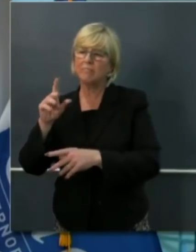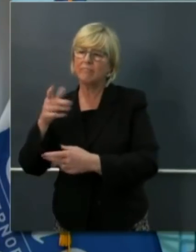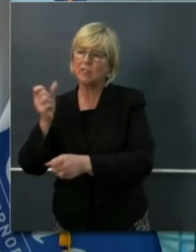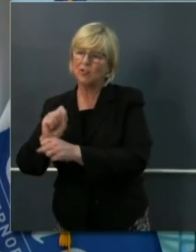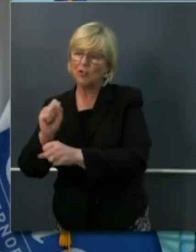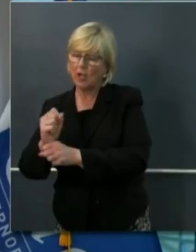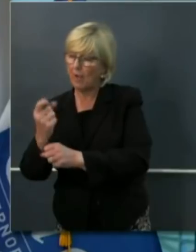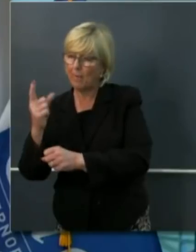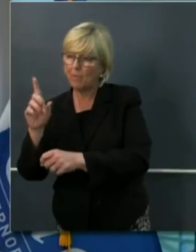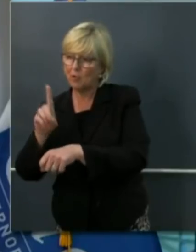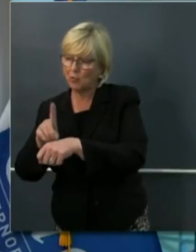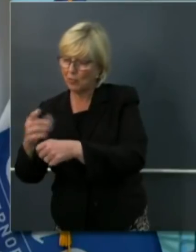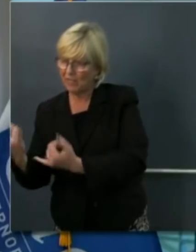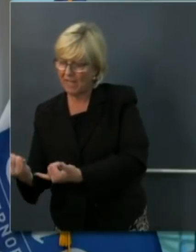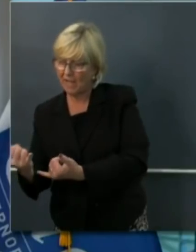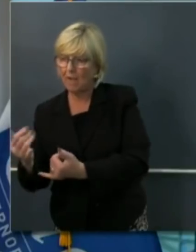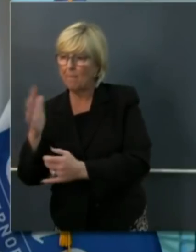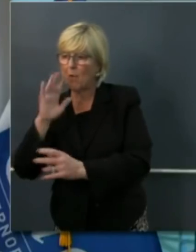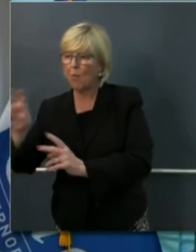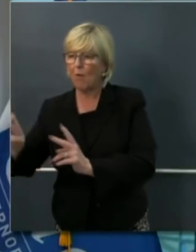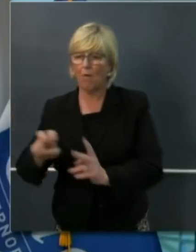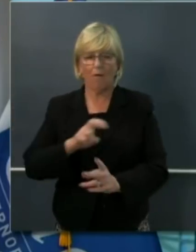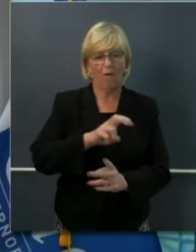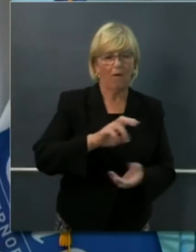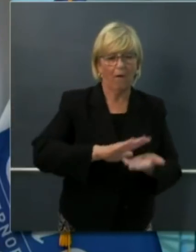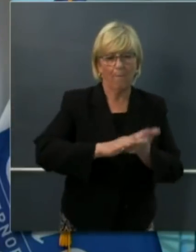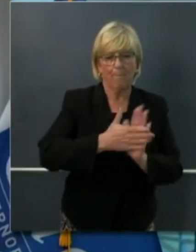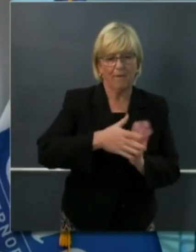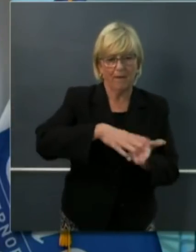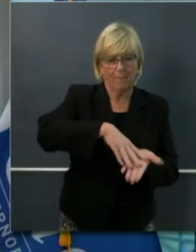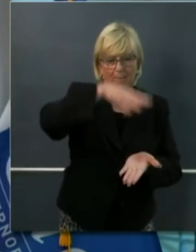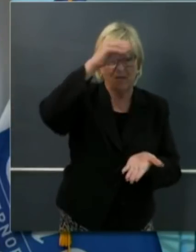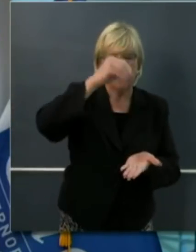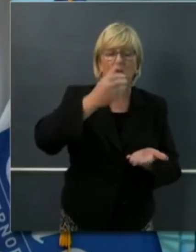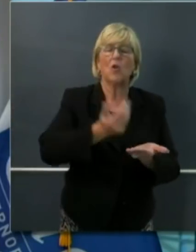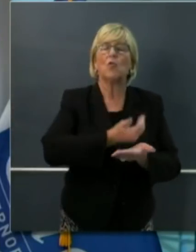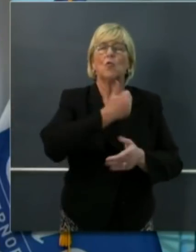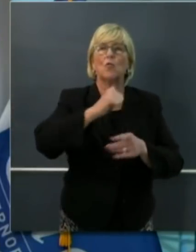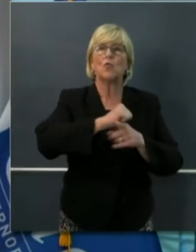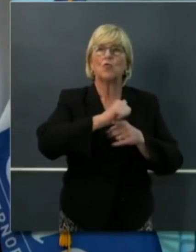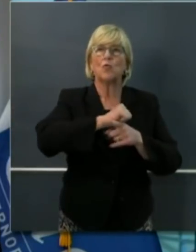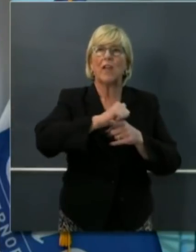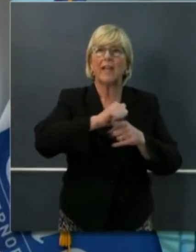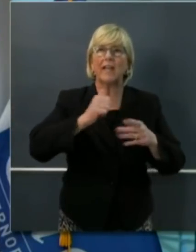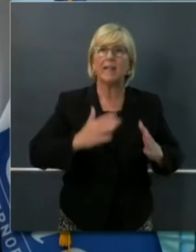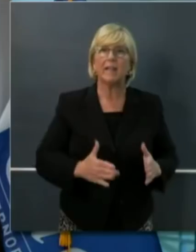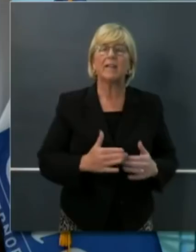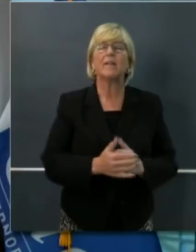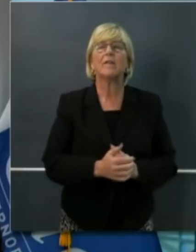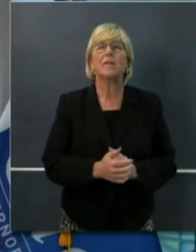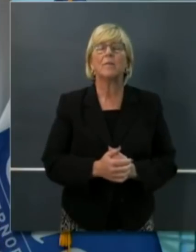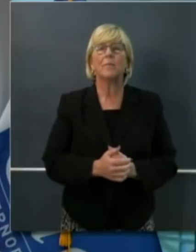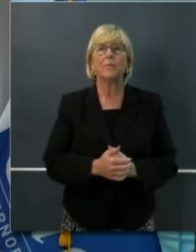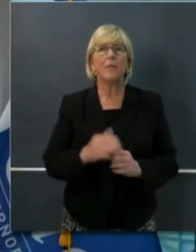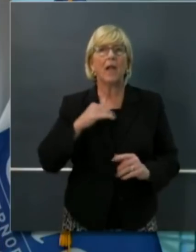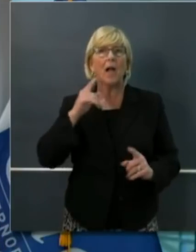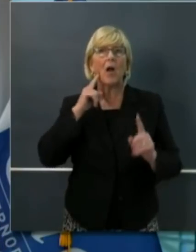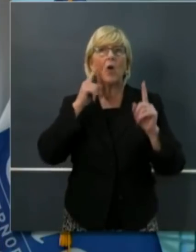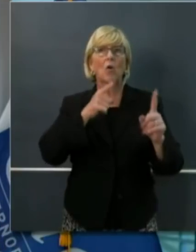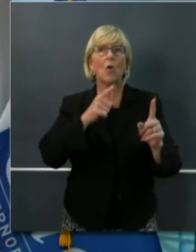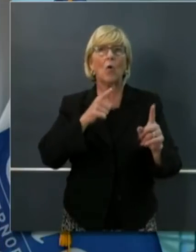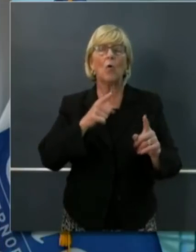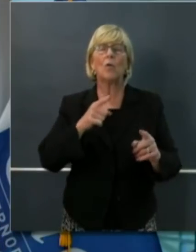simple way for them to gain the skills and the knowledge of how to do this new job well. And our goal of having 10,000 public